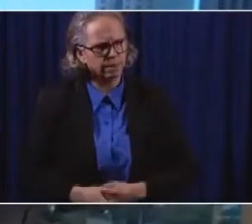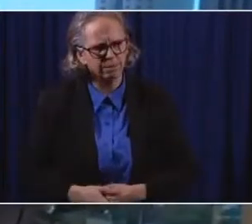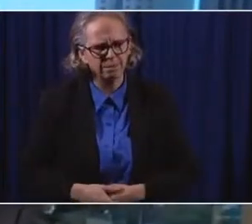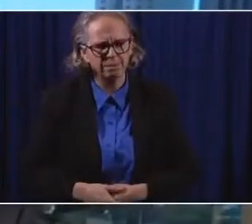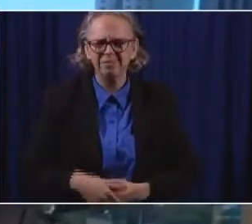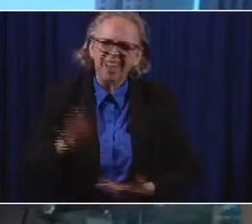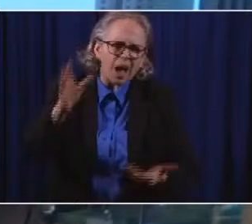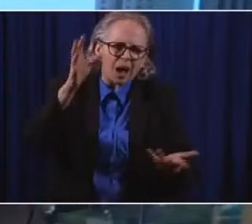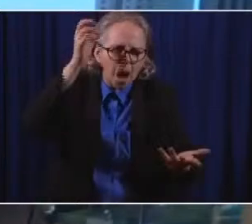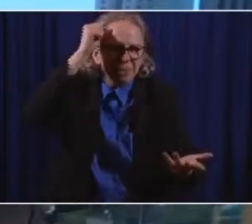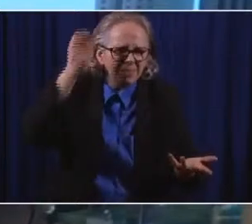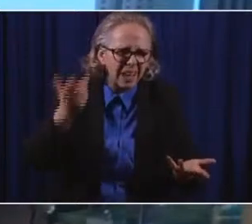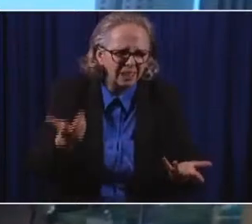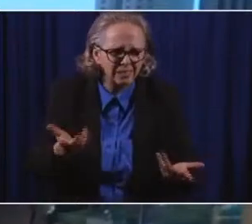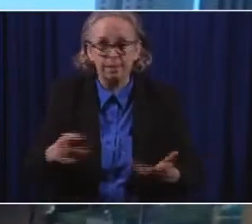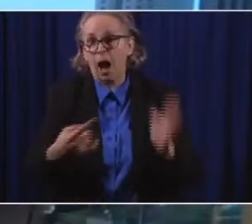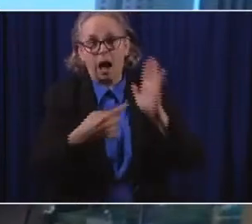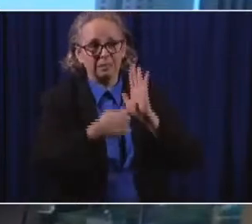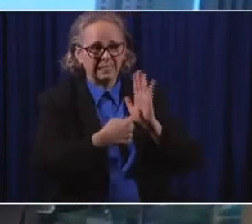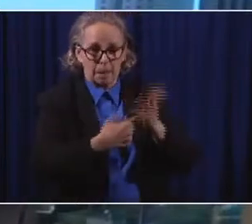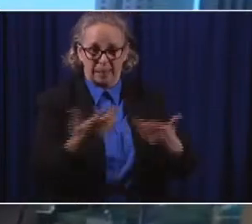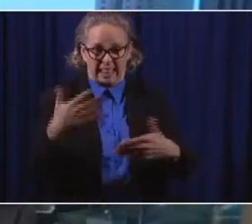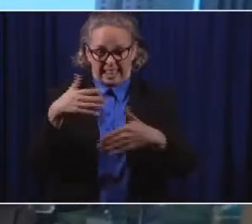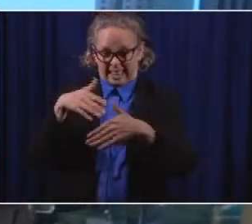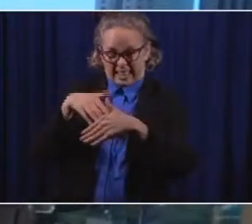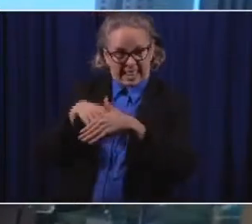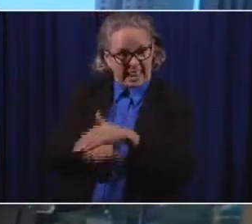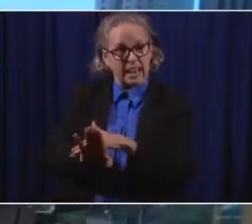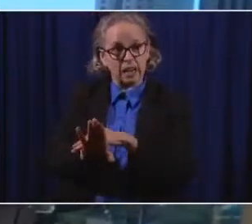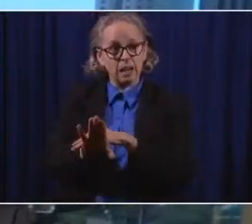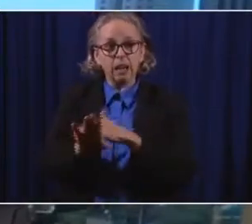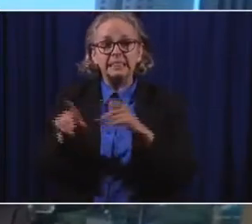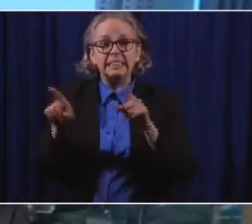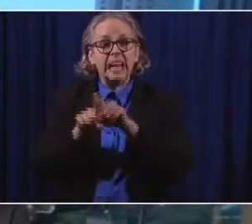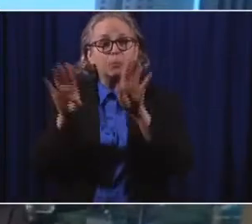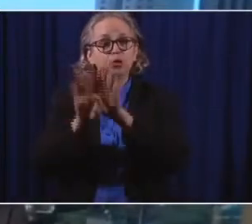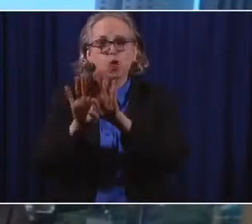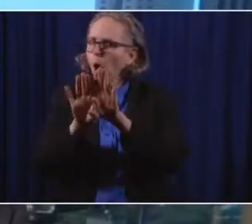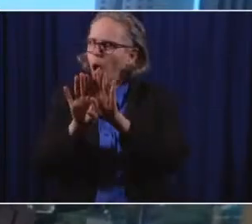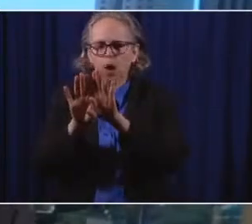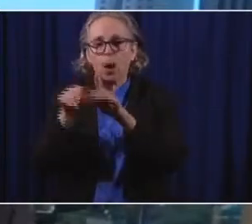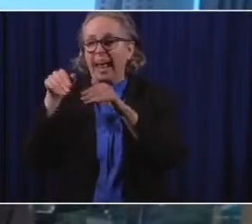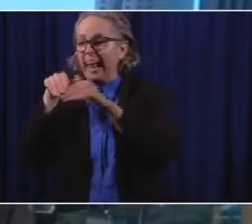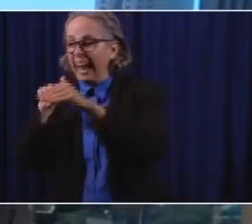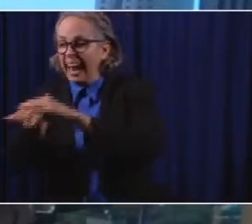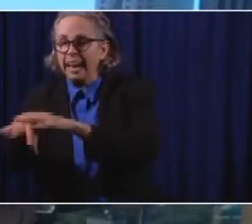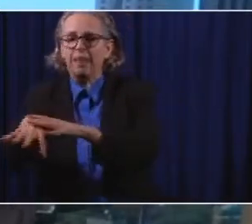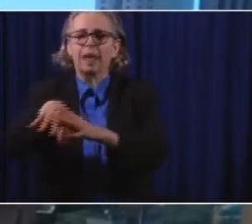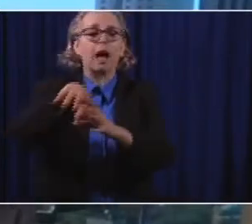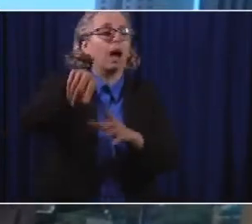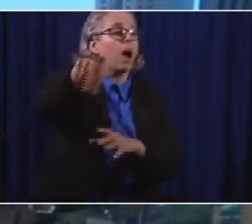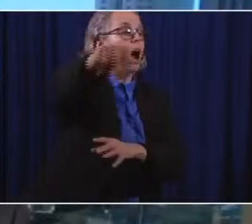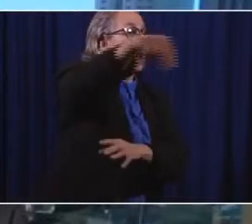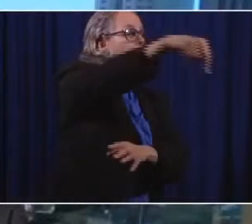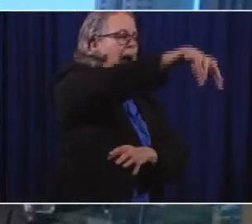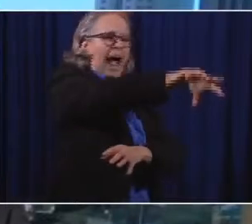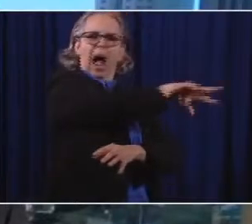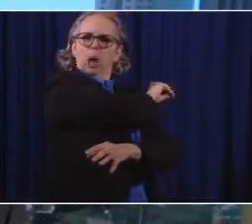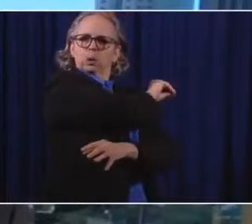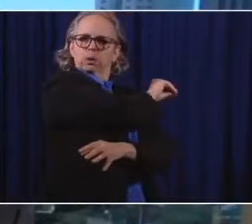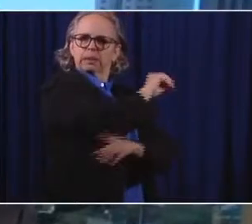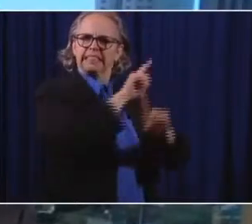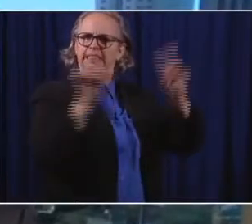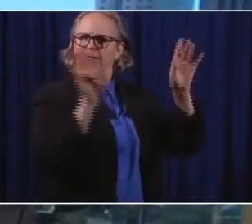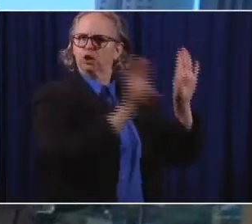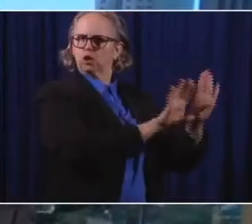having a door in separate from a door out where that's possible. You're going to see something as simple as a door stop so that people aren't touching the door handle all day long. Of